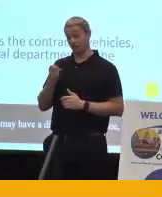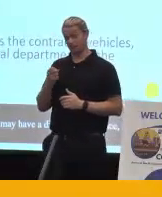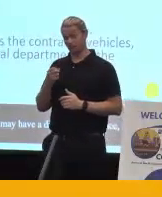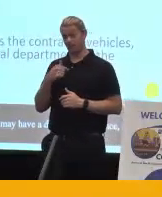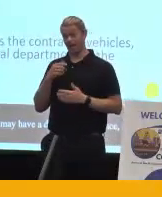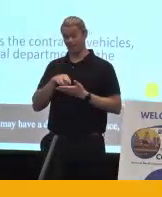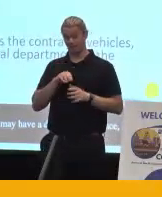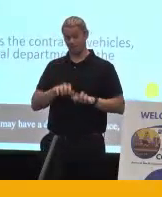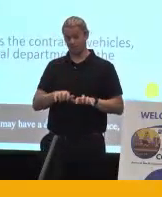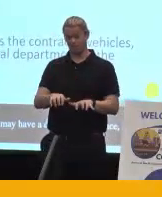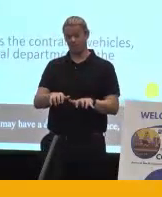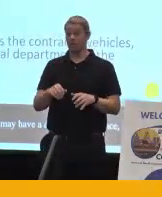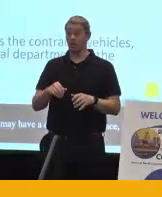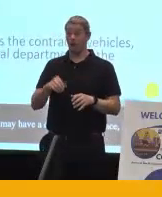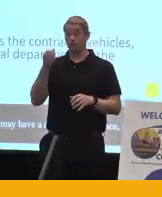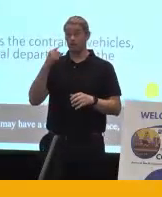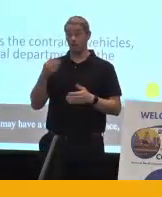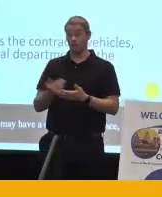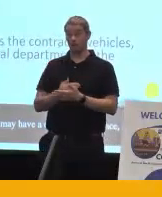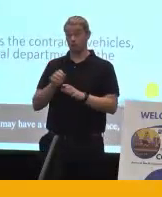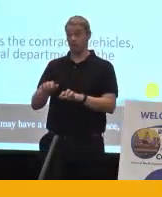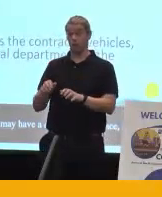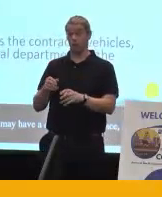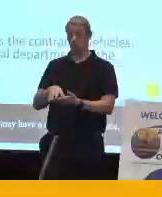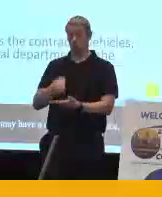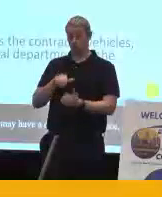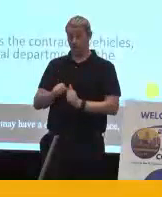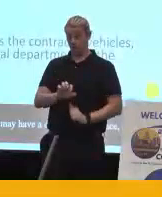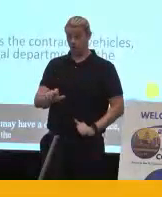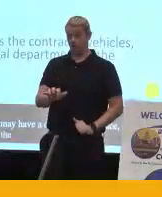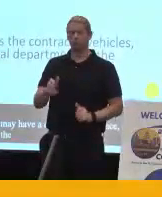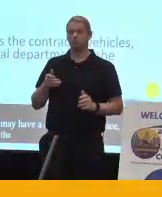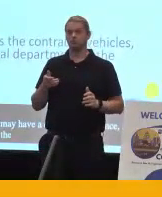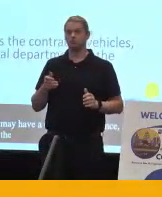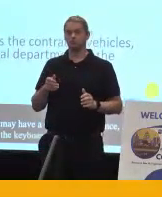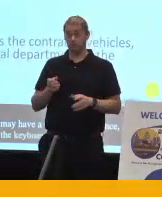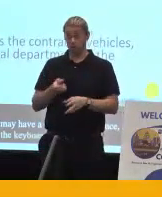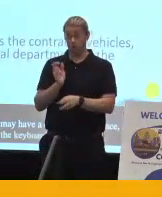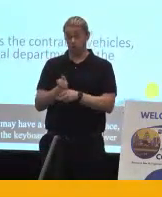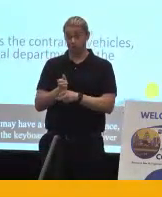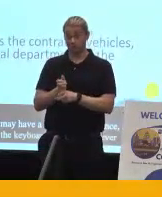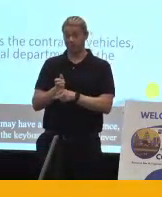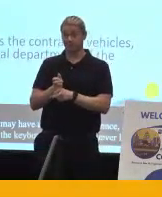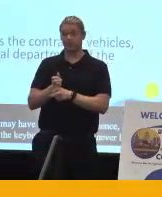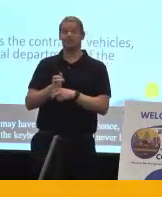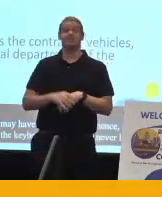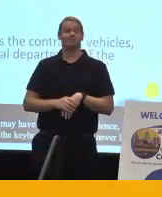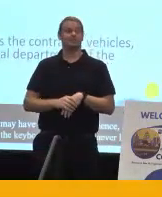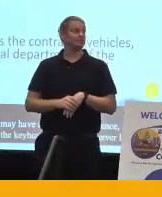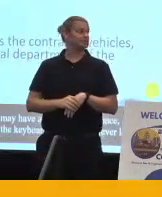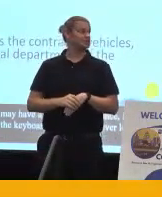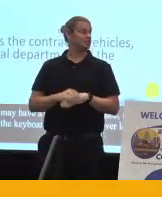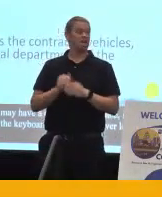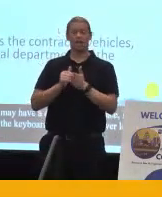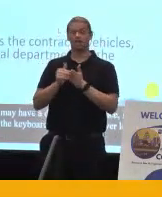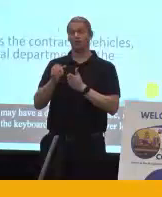it's hard to relearn the keyboard. If you've never learned a keyboard before and you're just learning anyway, frequency of use is a